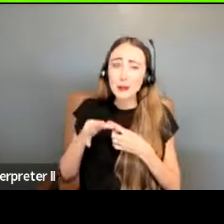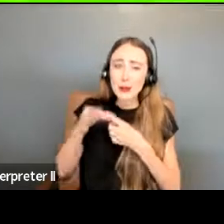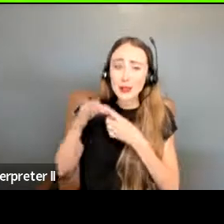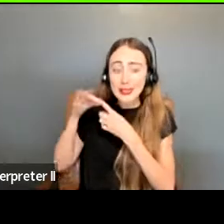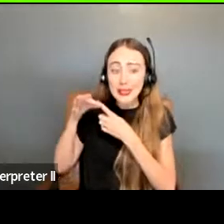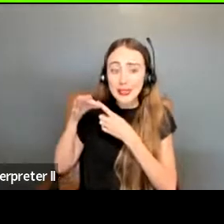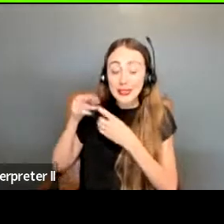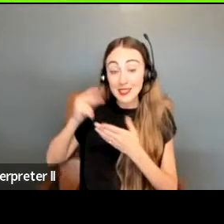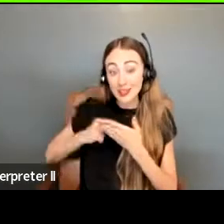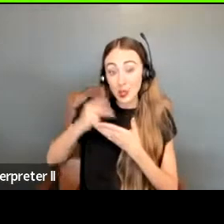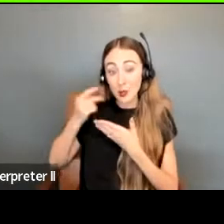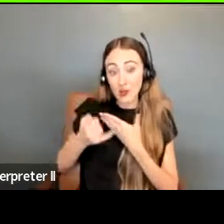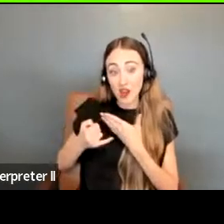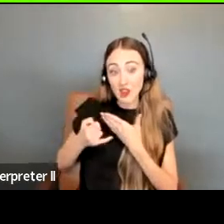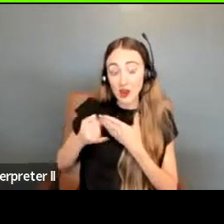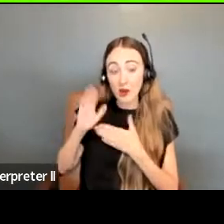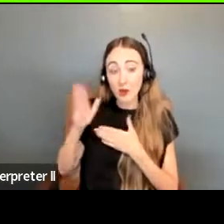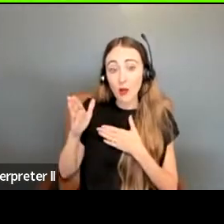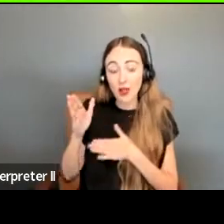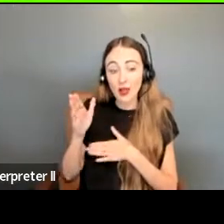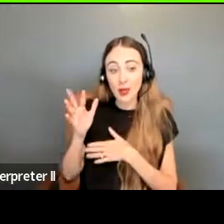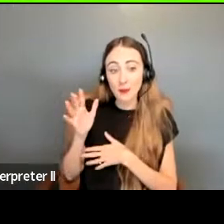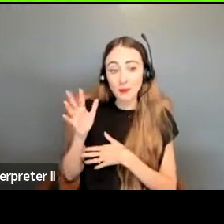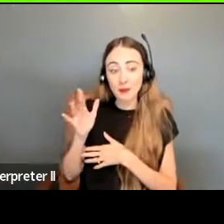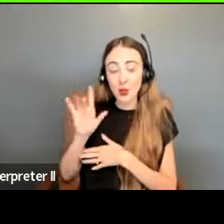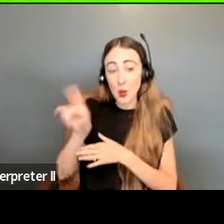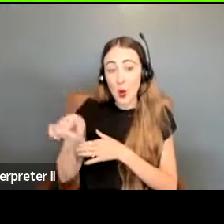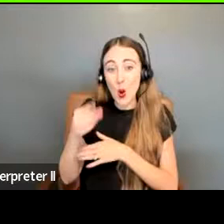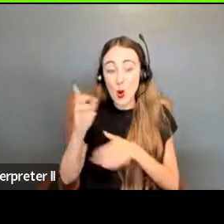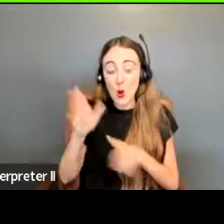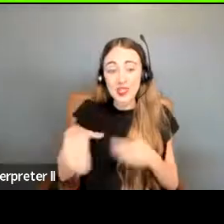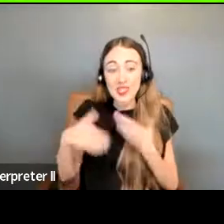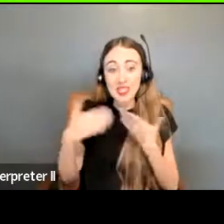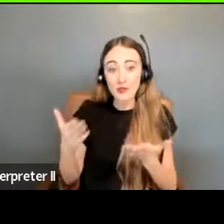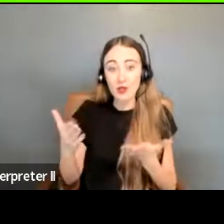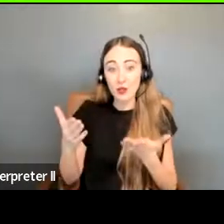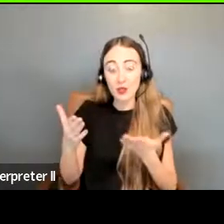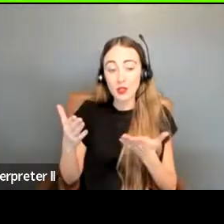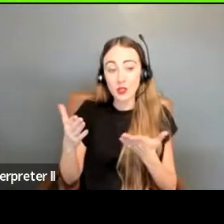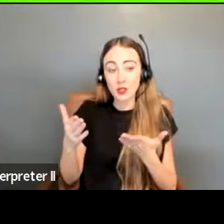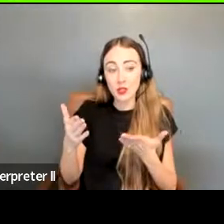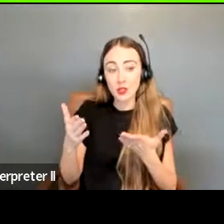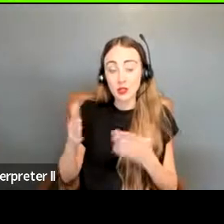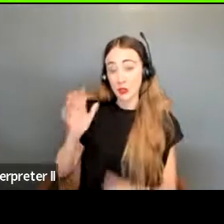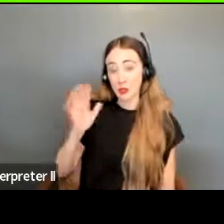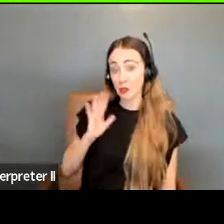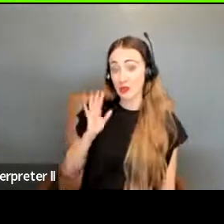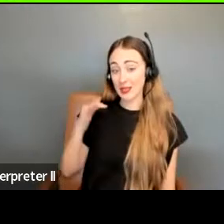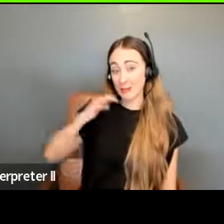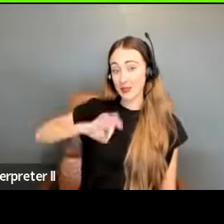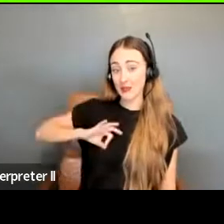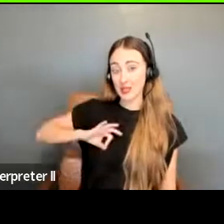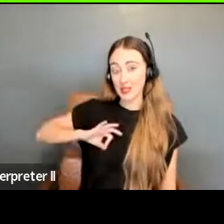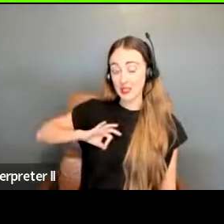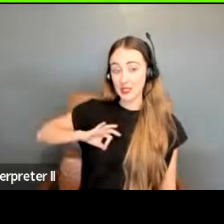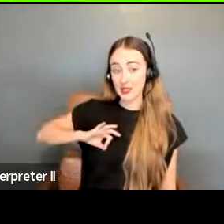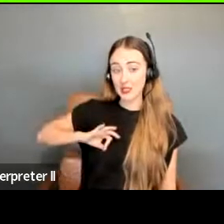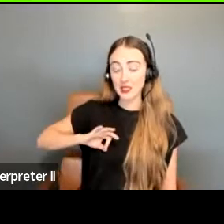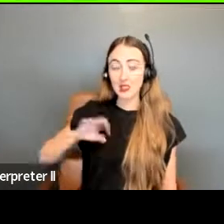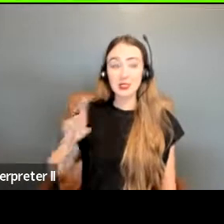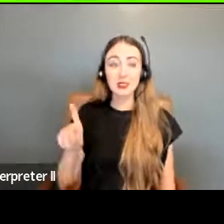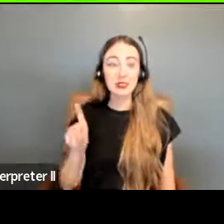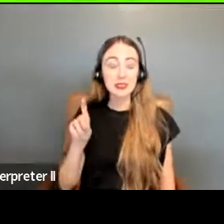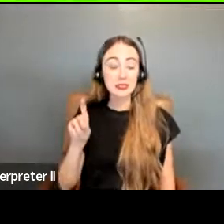the project will only deliver the aforementioned benefits to the district